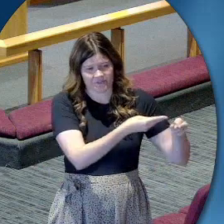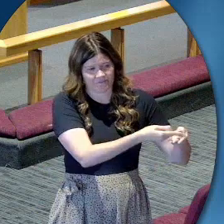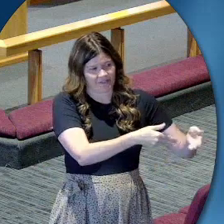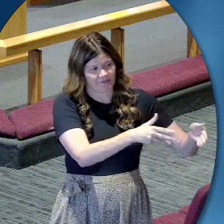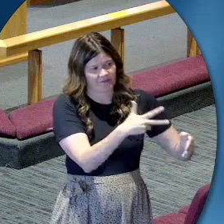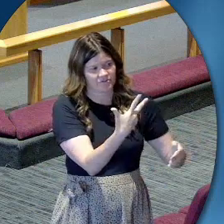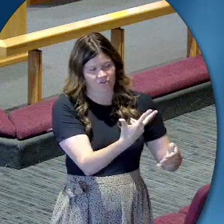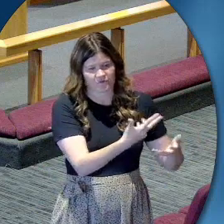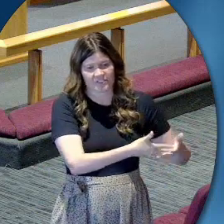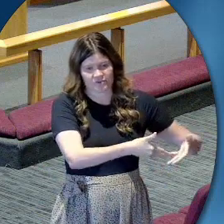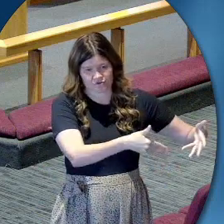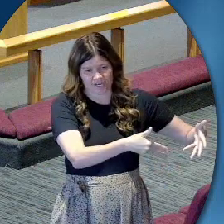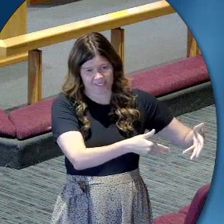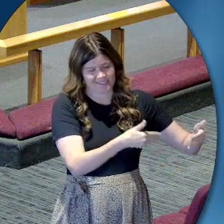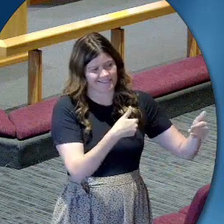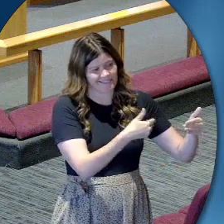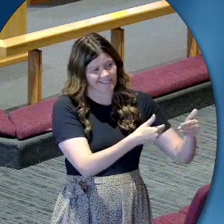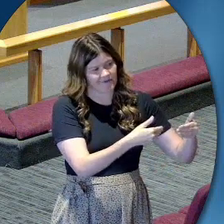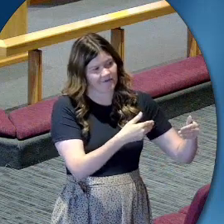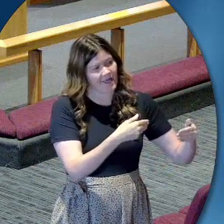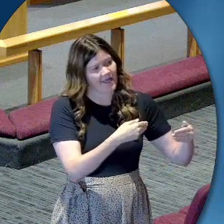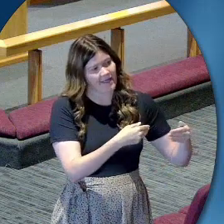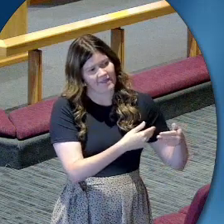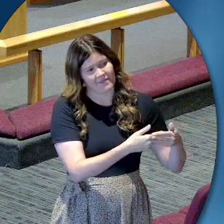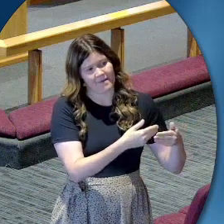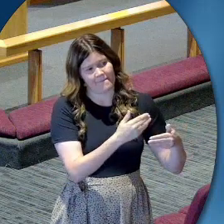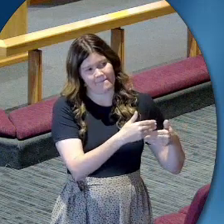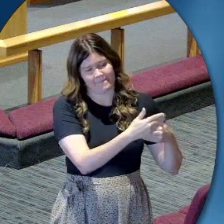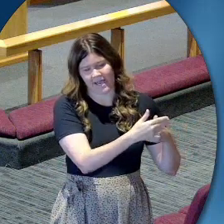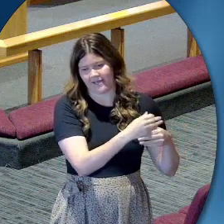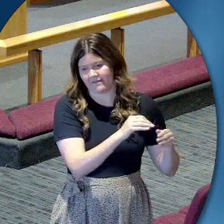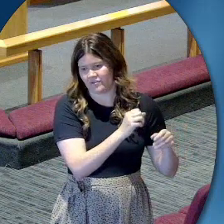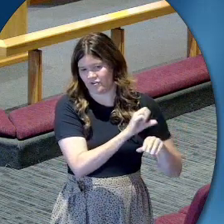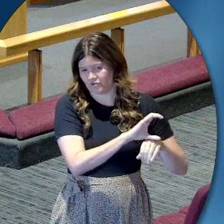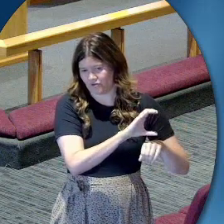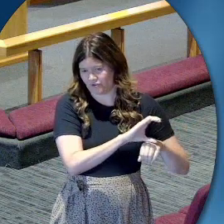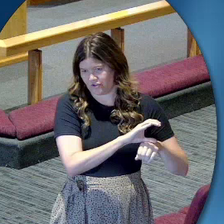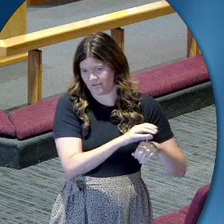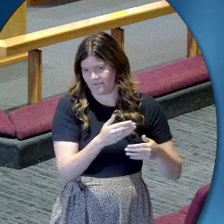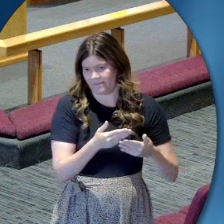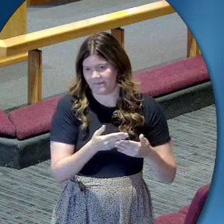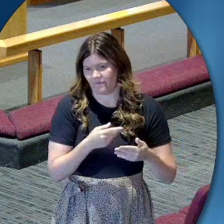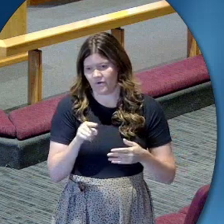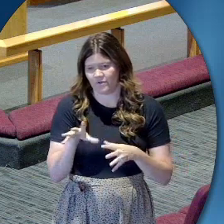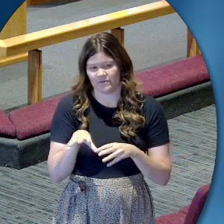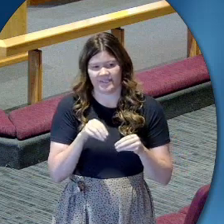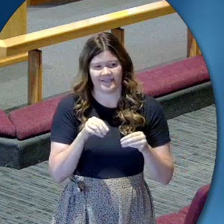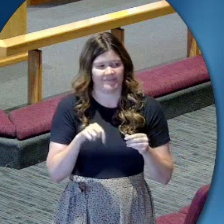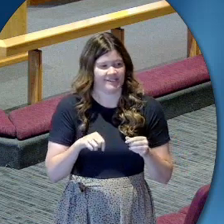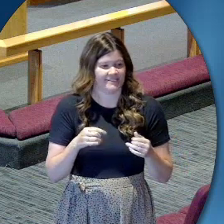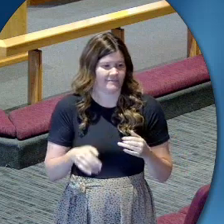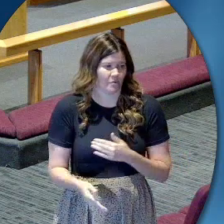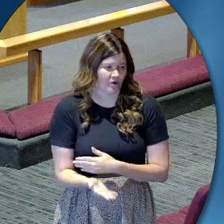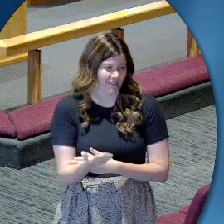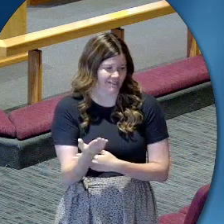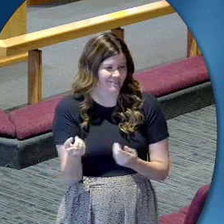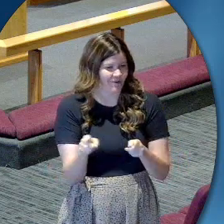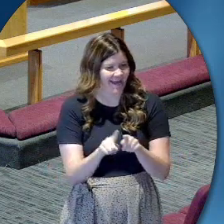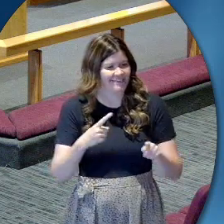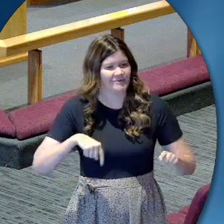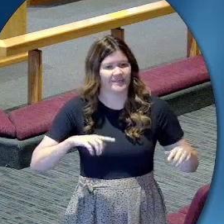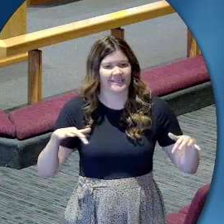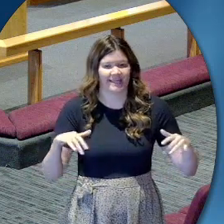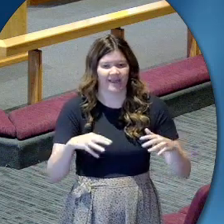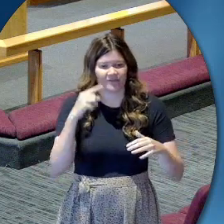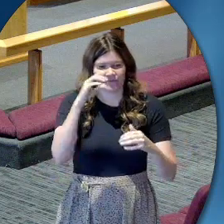three of them toward the back of the sanctuary before you leave this morning. As we gather for